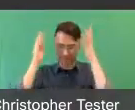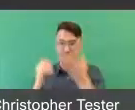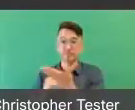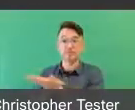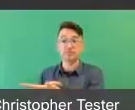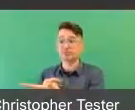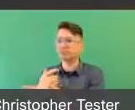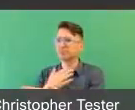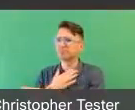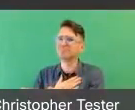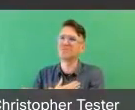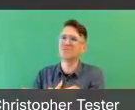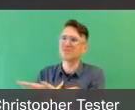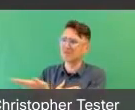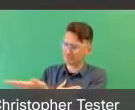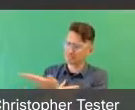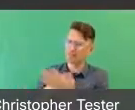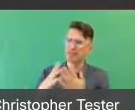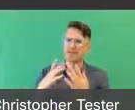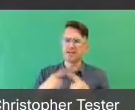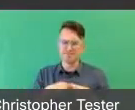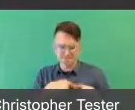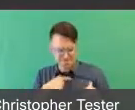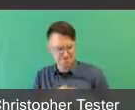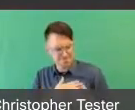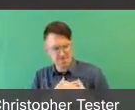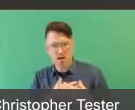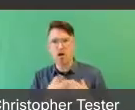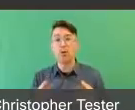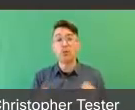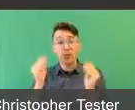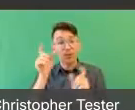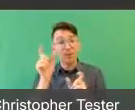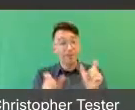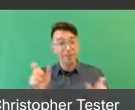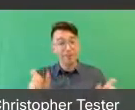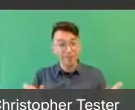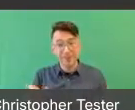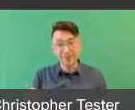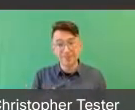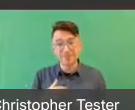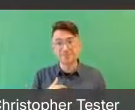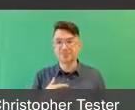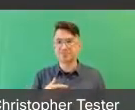We would love to hear your thoughts on the importance of young people adapt positively to COVID.